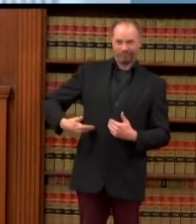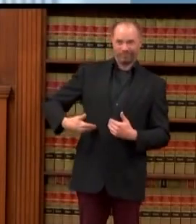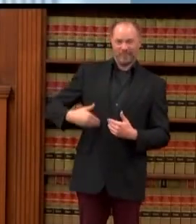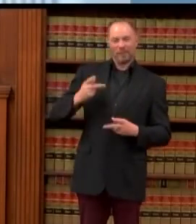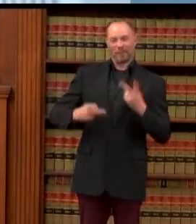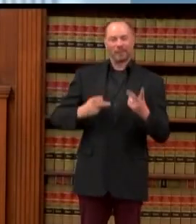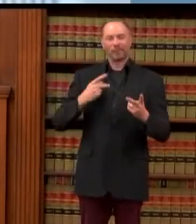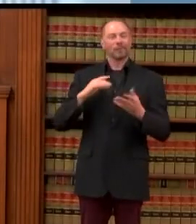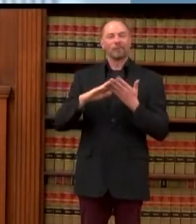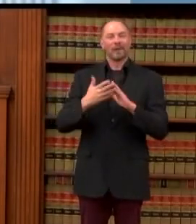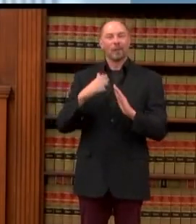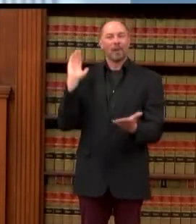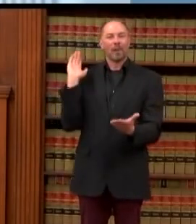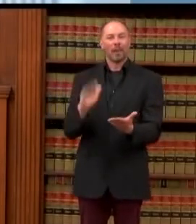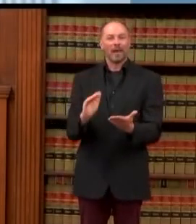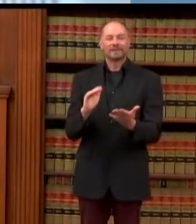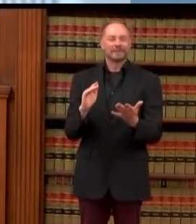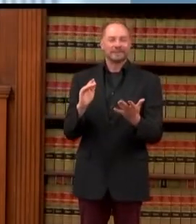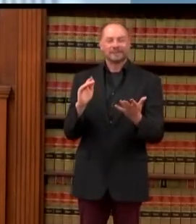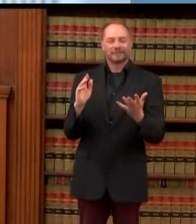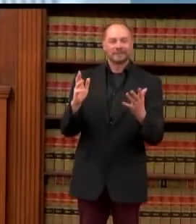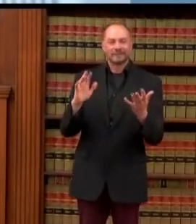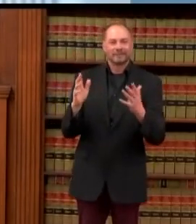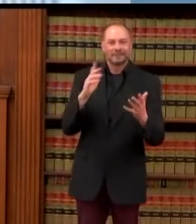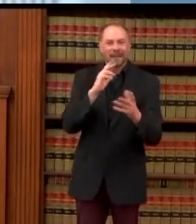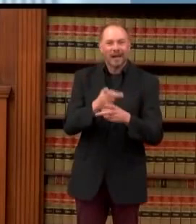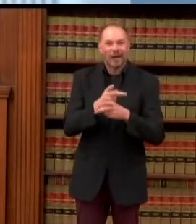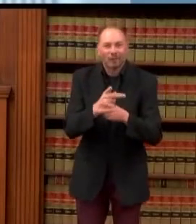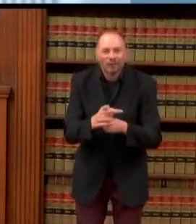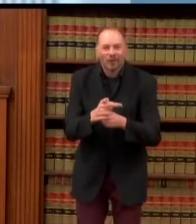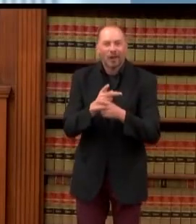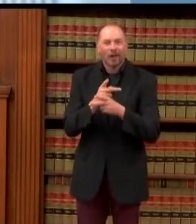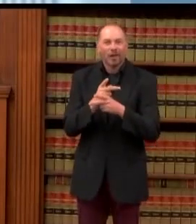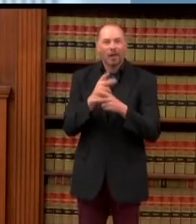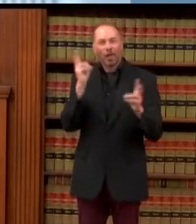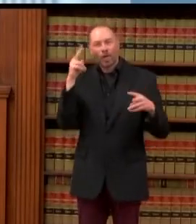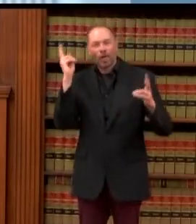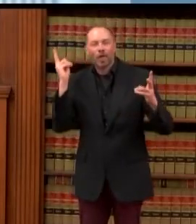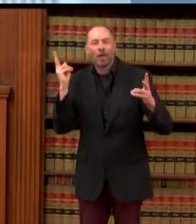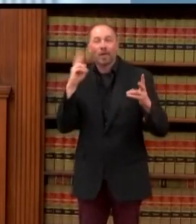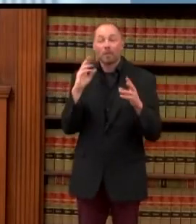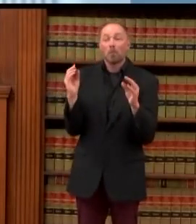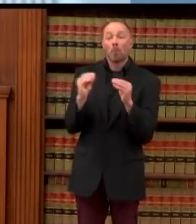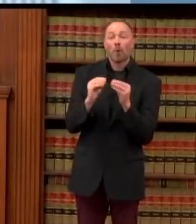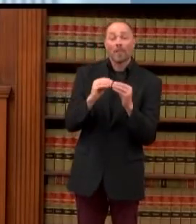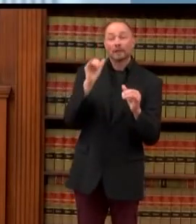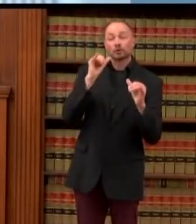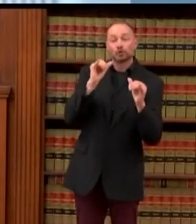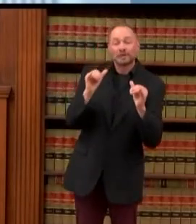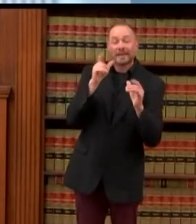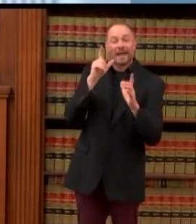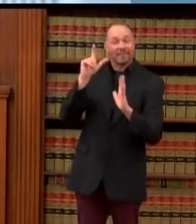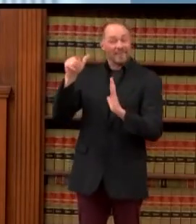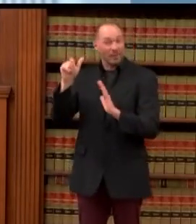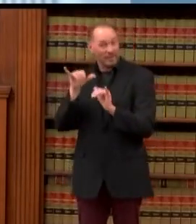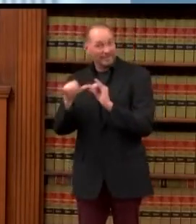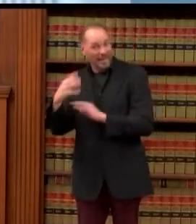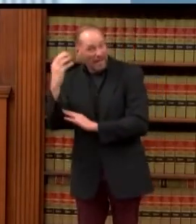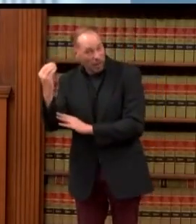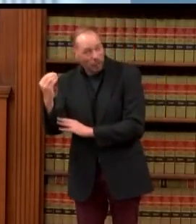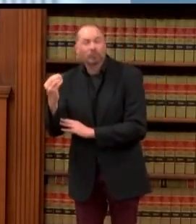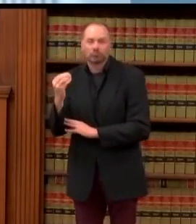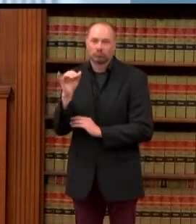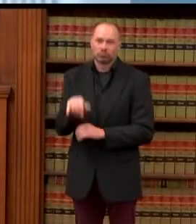less careful, less inhibited, the more they drink and the later they are out. This